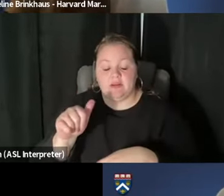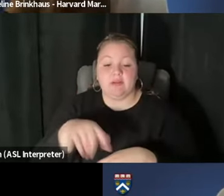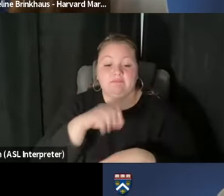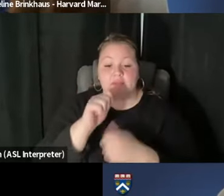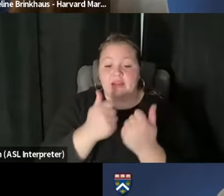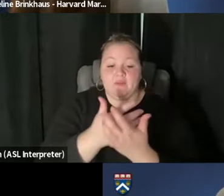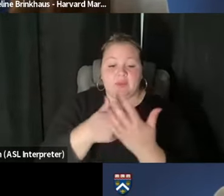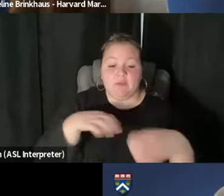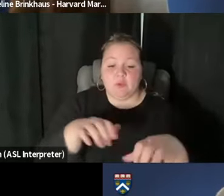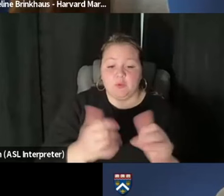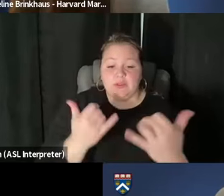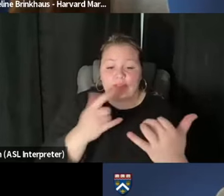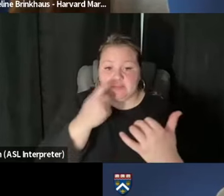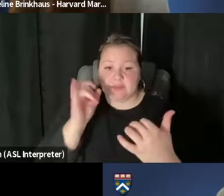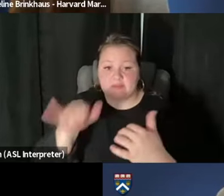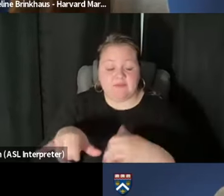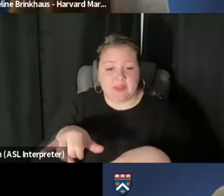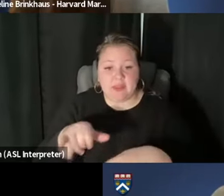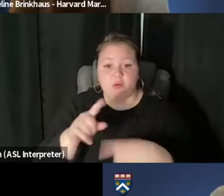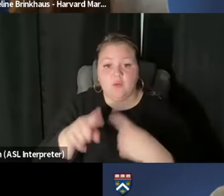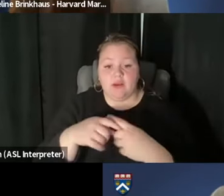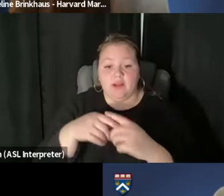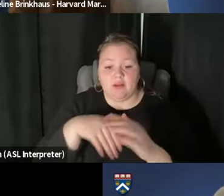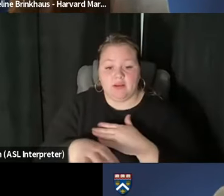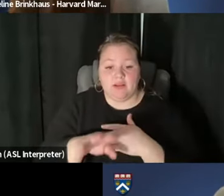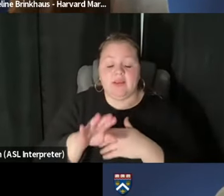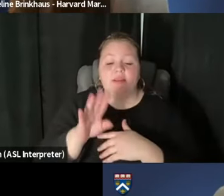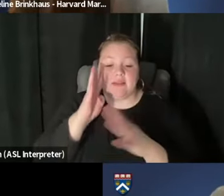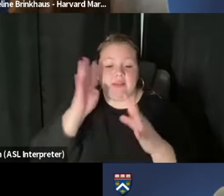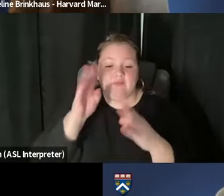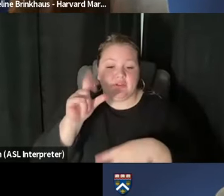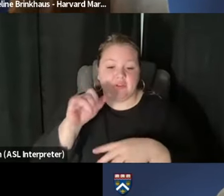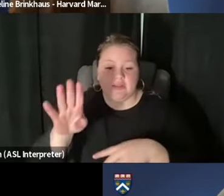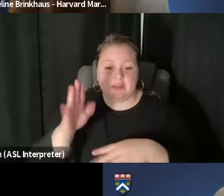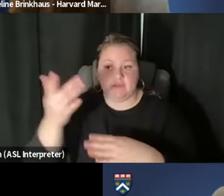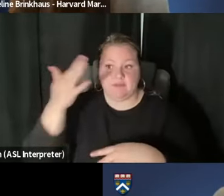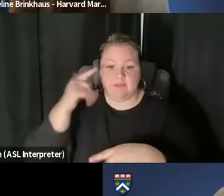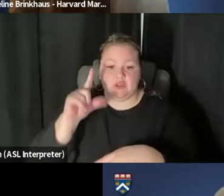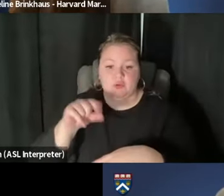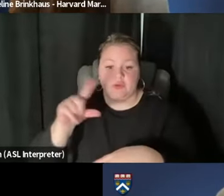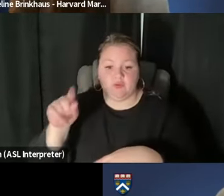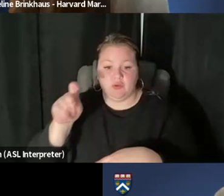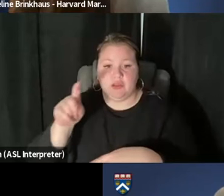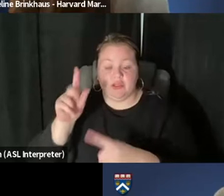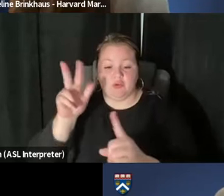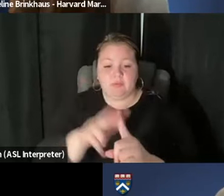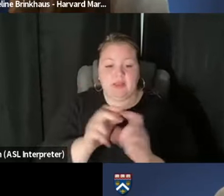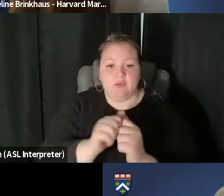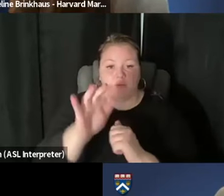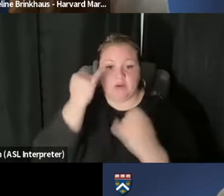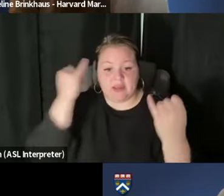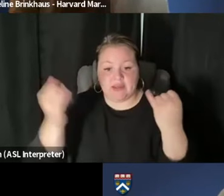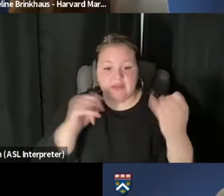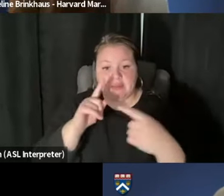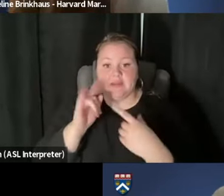Harvard Innovation Labs. As soon as I had gotten in, this was back in 2020, you had the opportunity to apply with an idea, and that's what I did. And